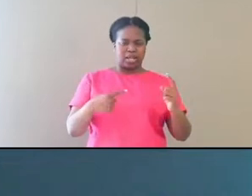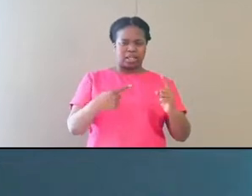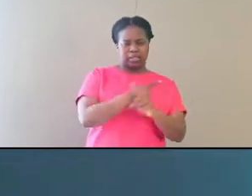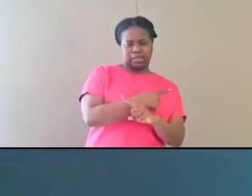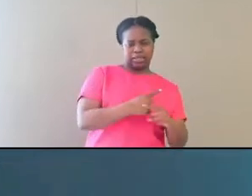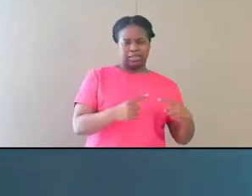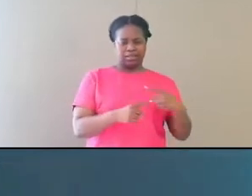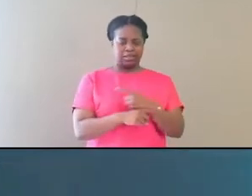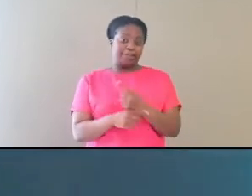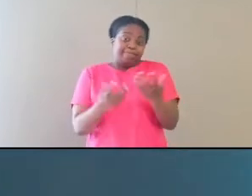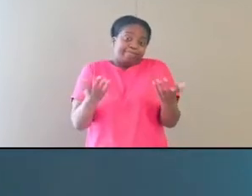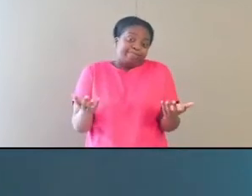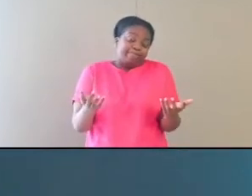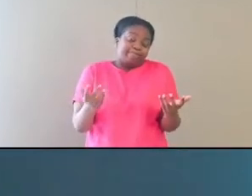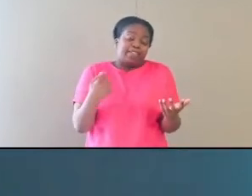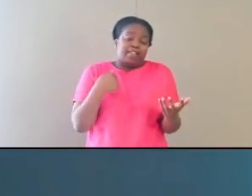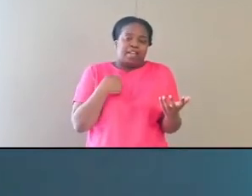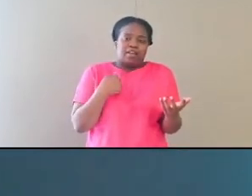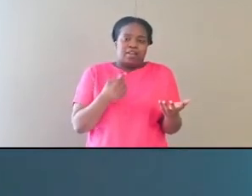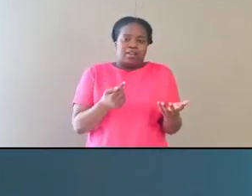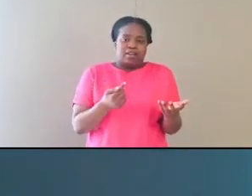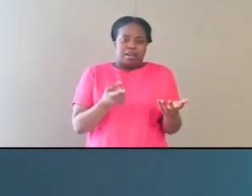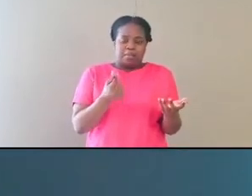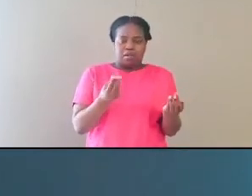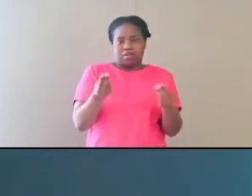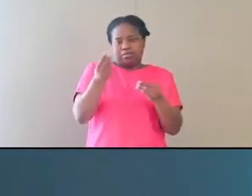then we don't get that expansion.